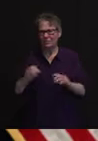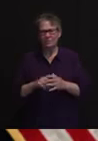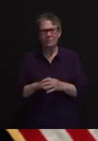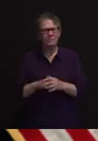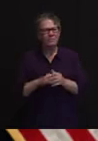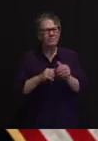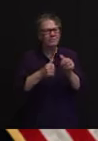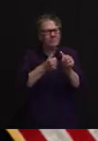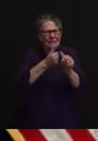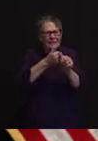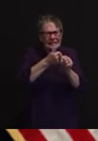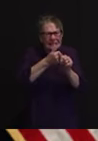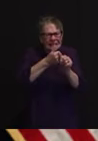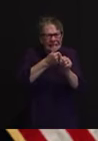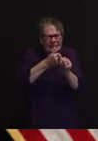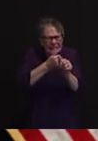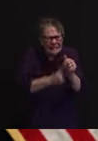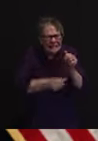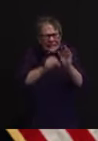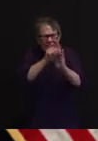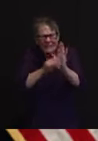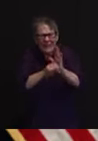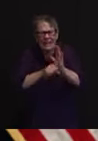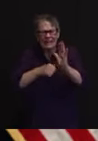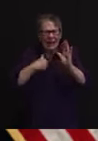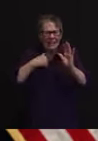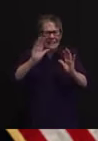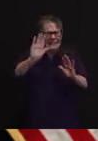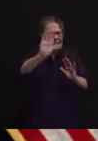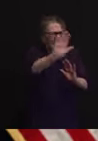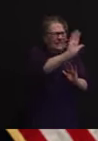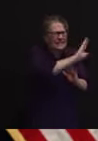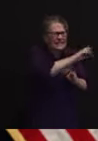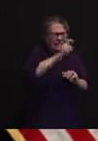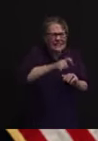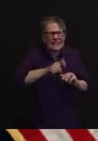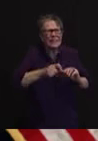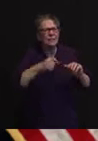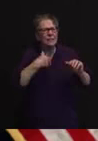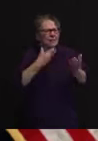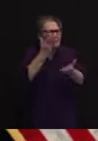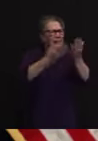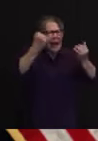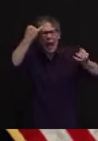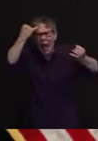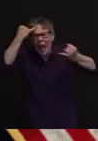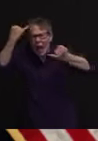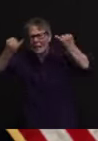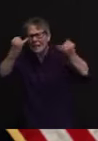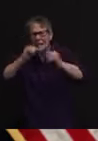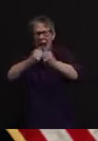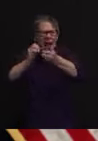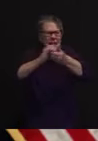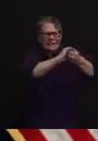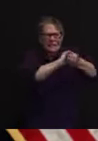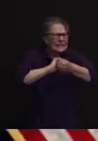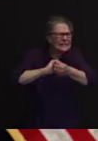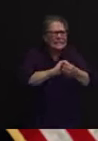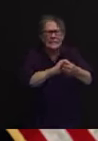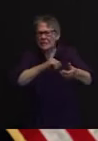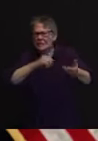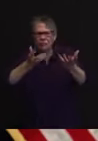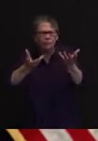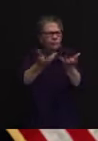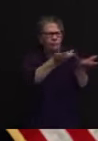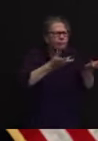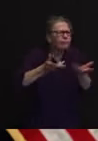there'll be X states times 3, but it will complement. Secondly, I did not see that, so I